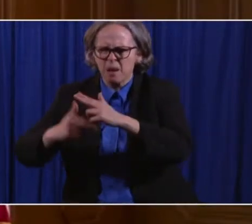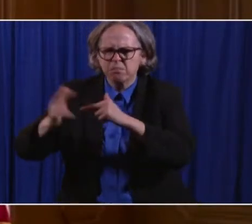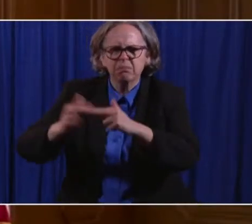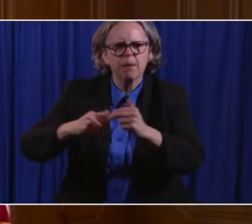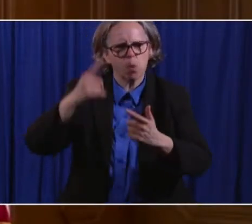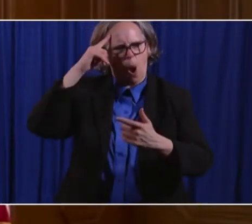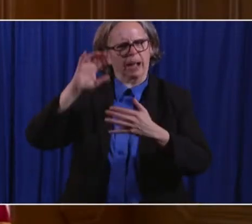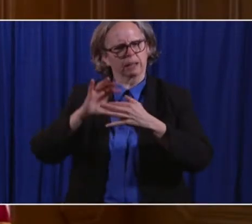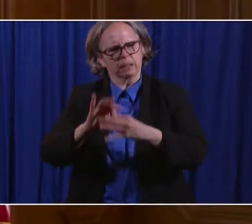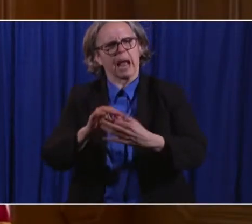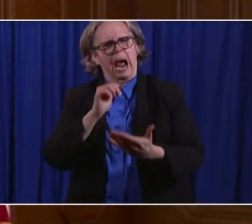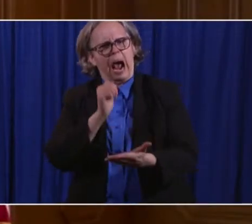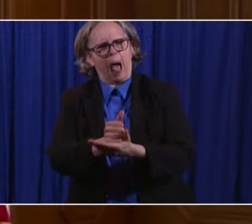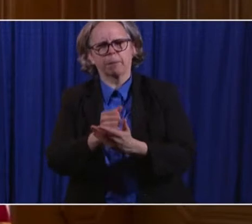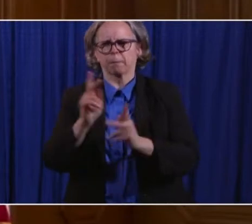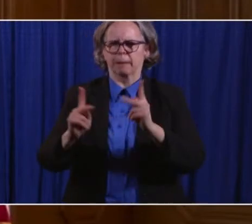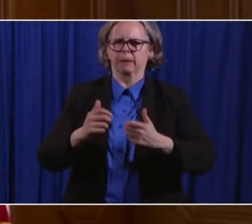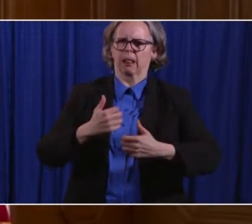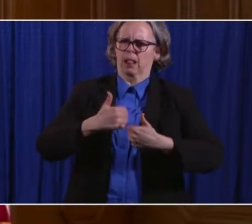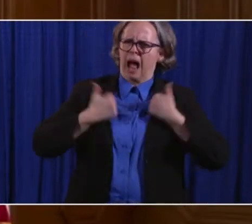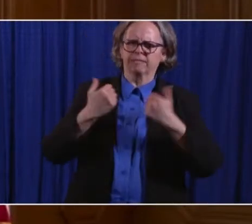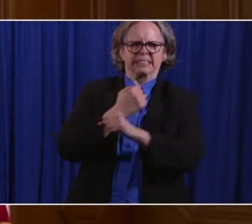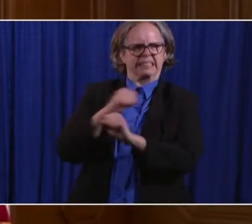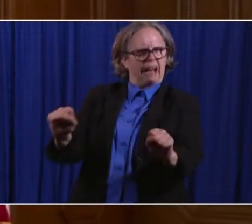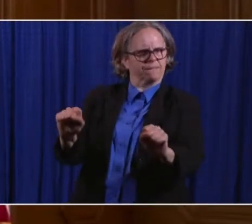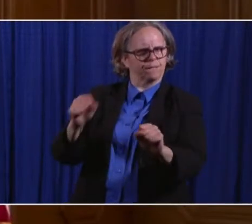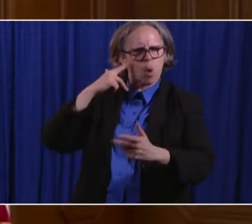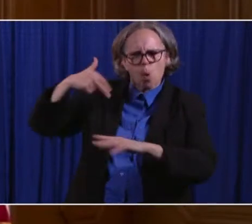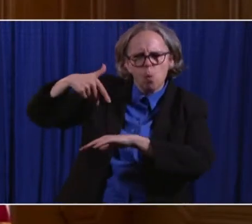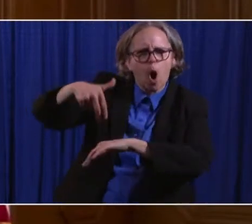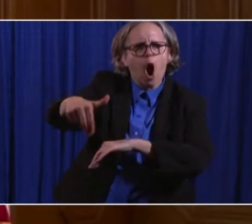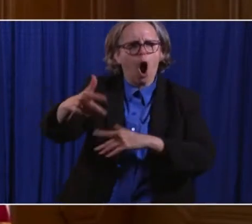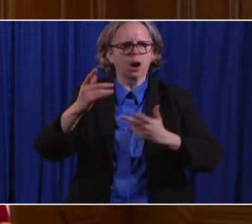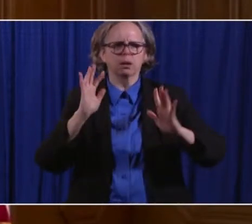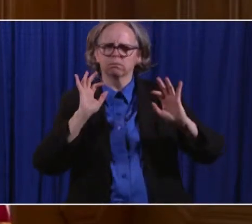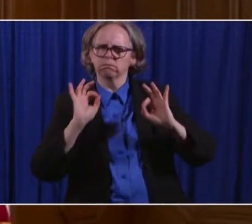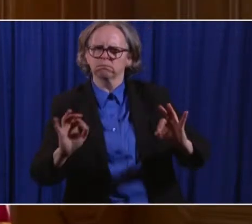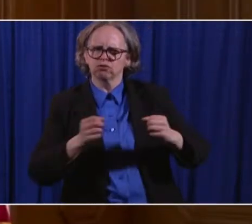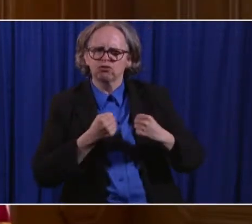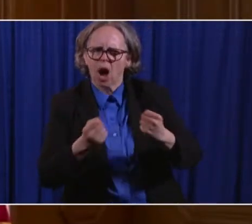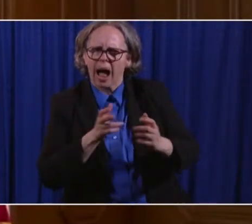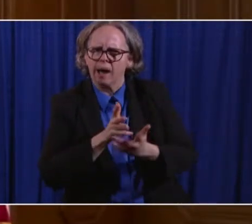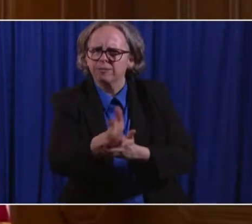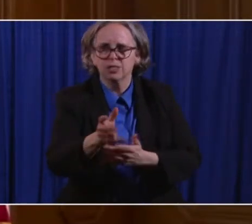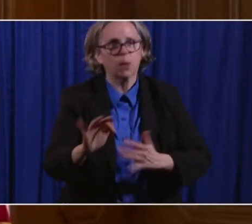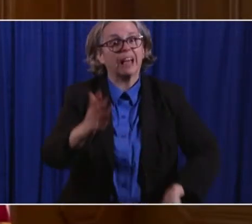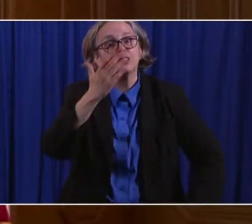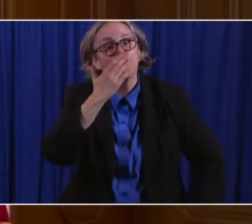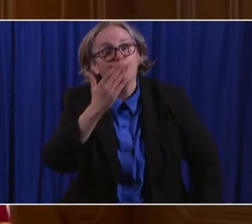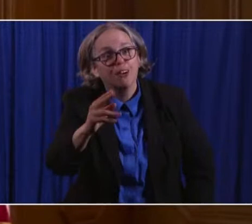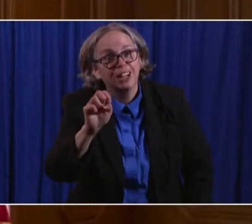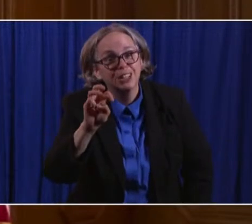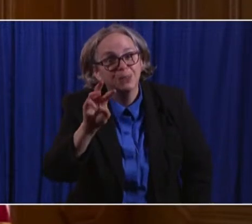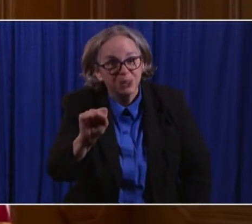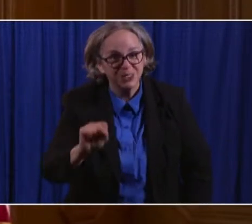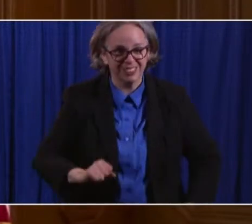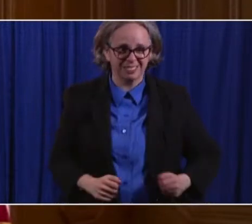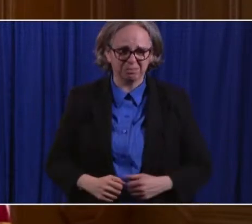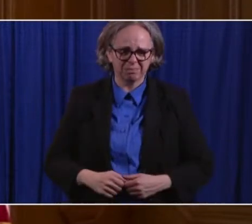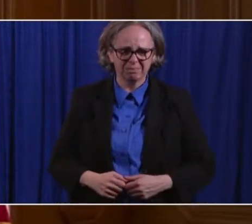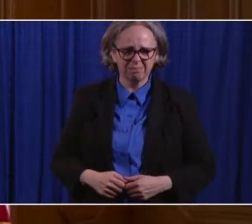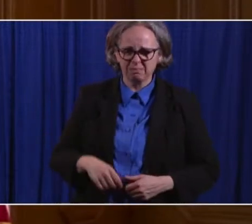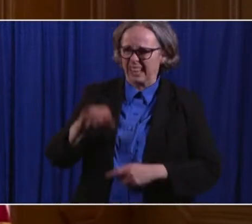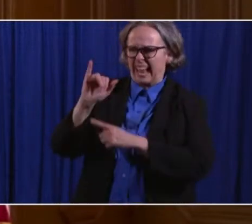continued infrastructure investments are really good news on our road to recovery. Making improvements to our infrastructure, we